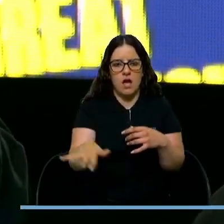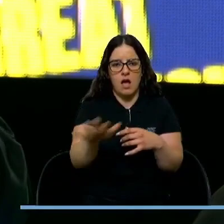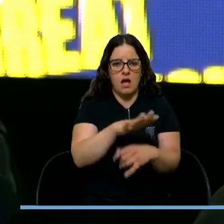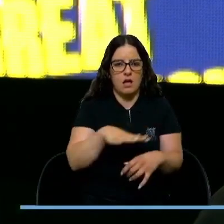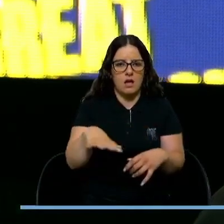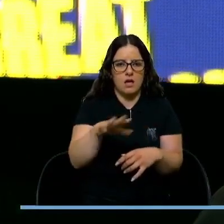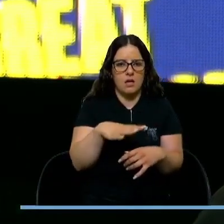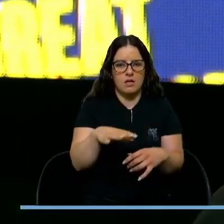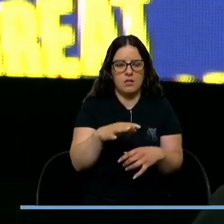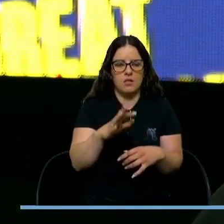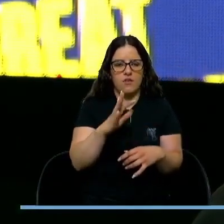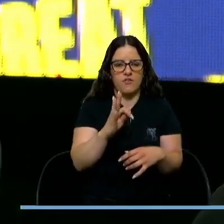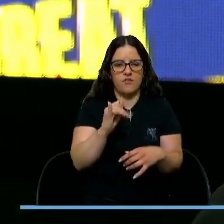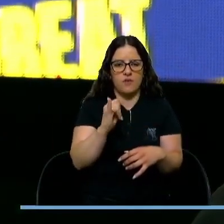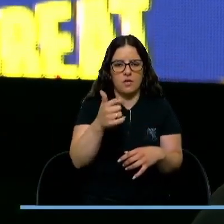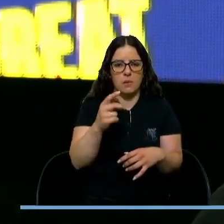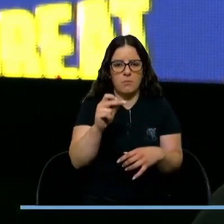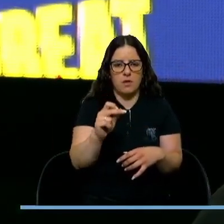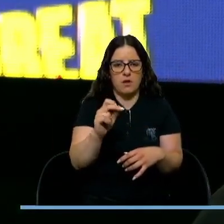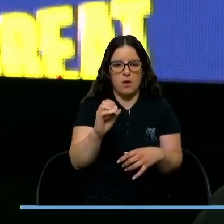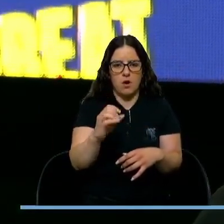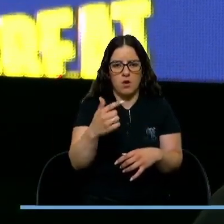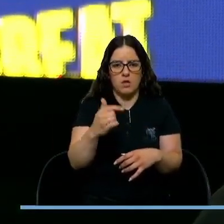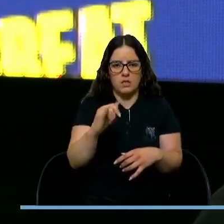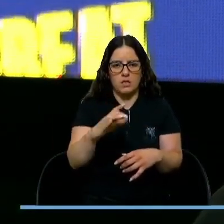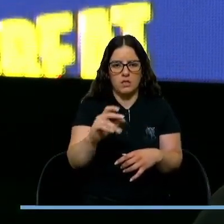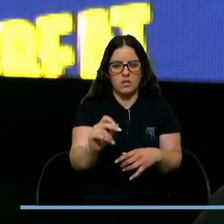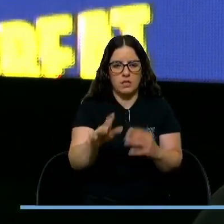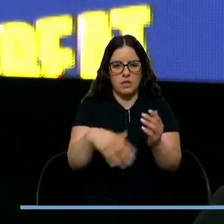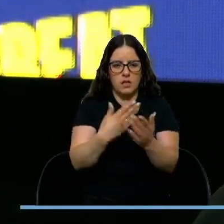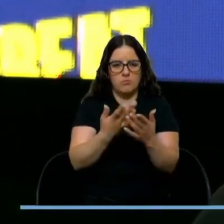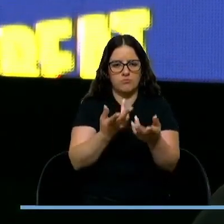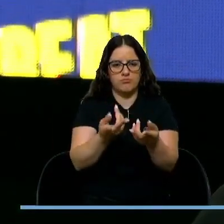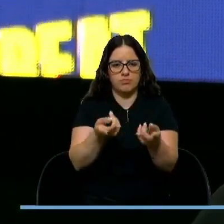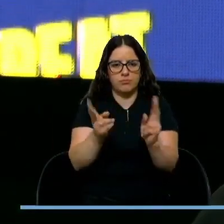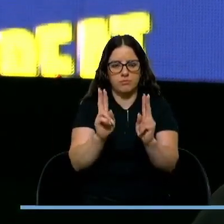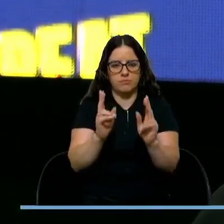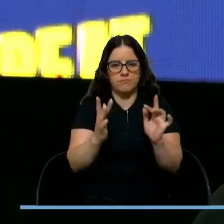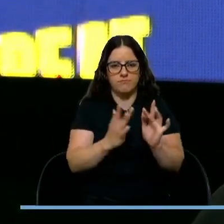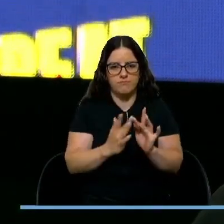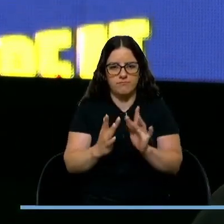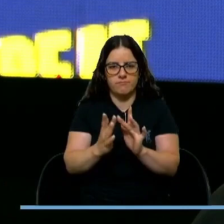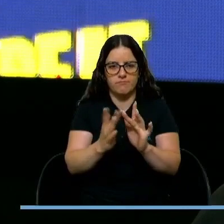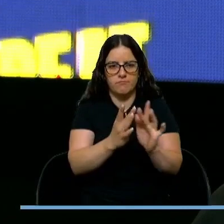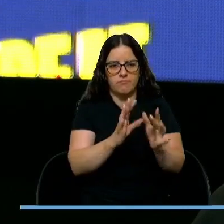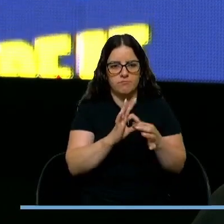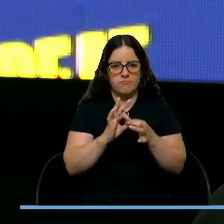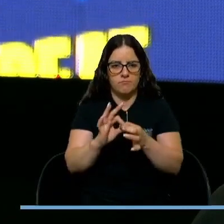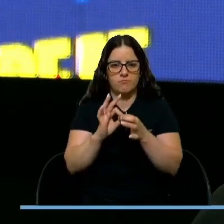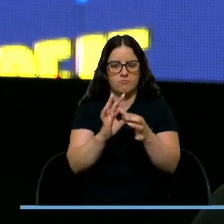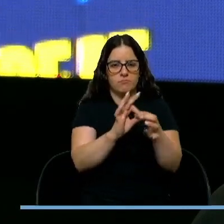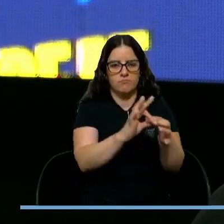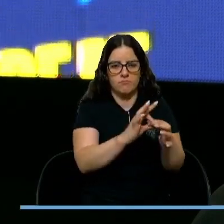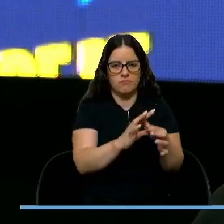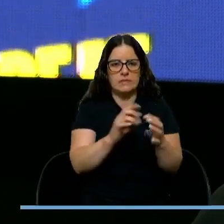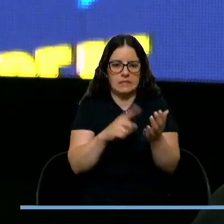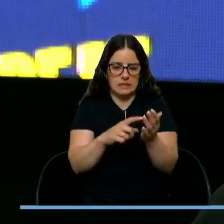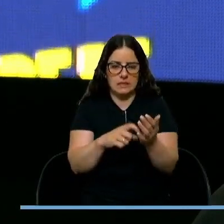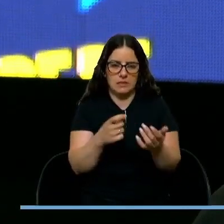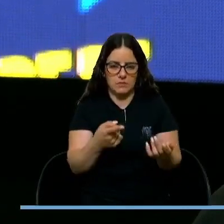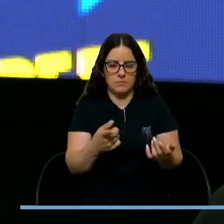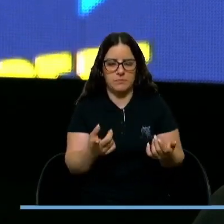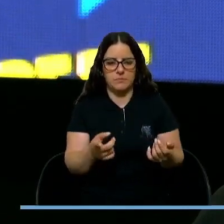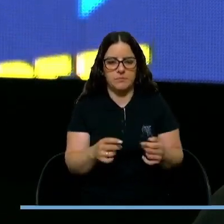some fixed areas, optical fiber, which will make available this connectivity, which